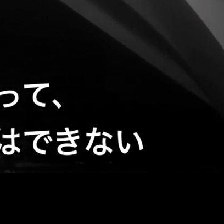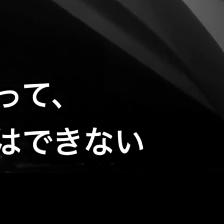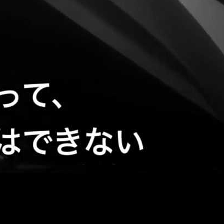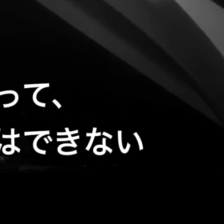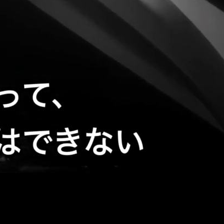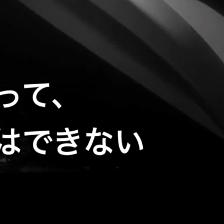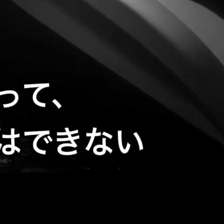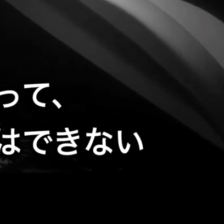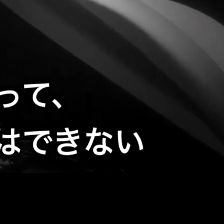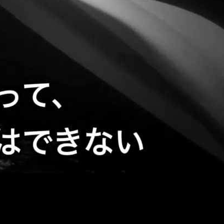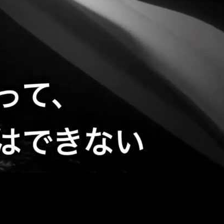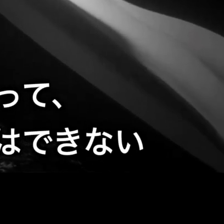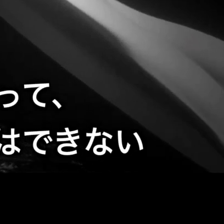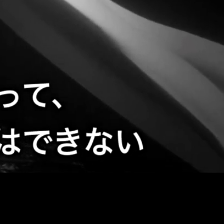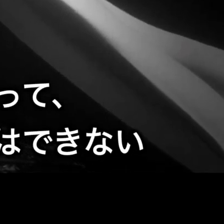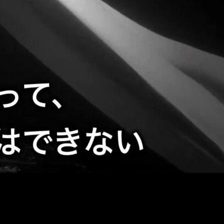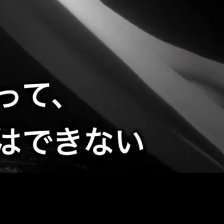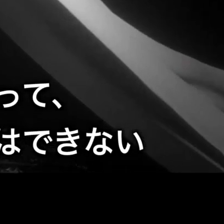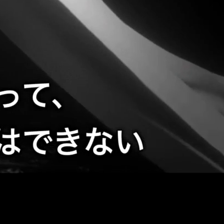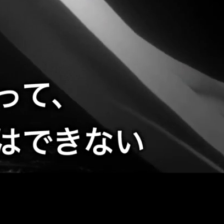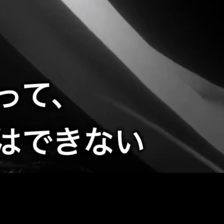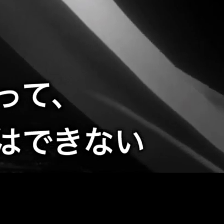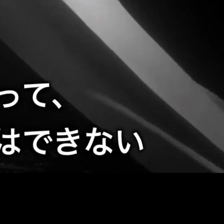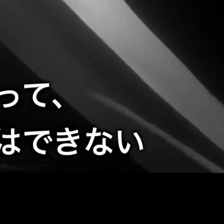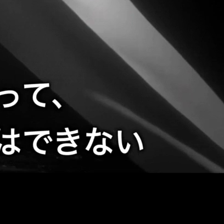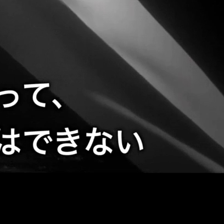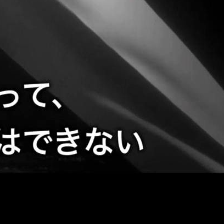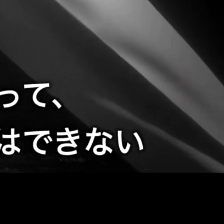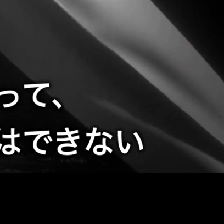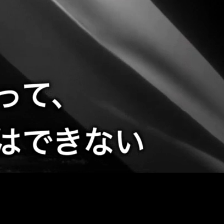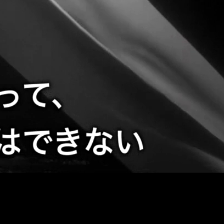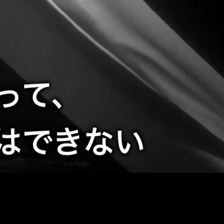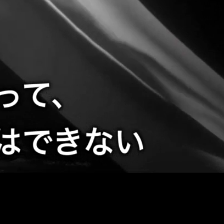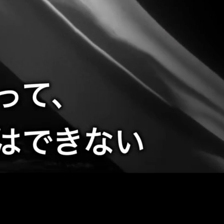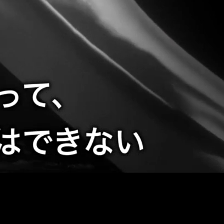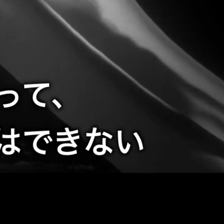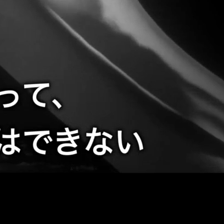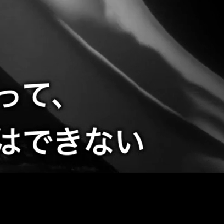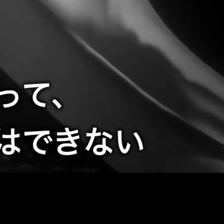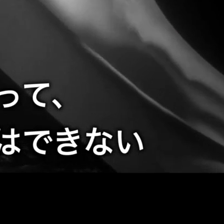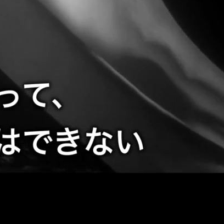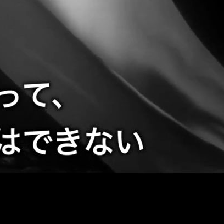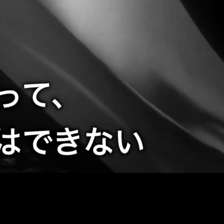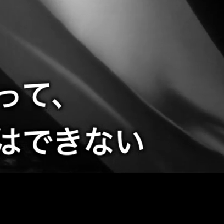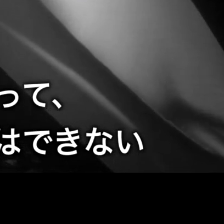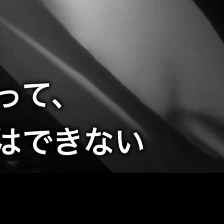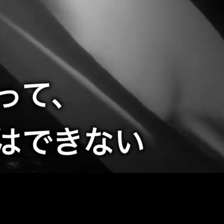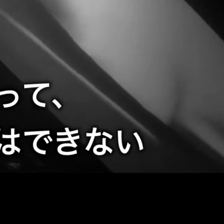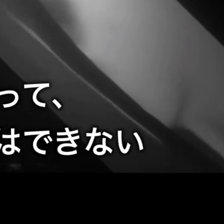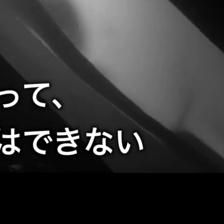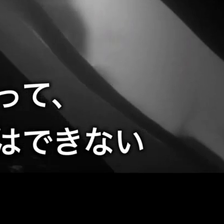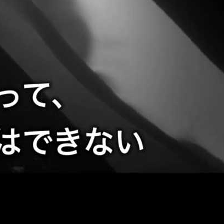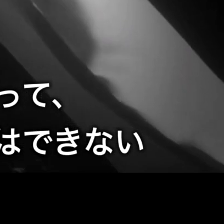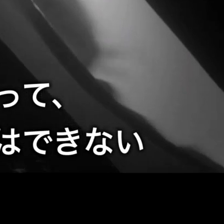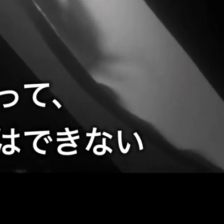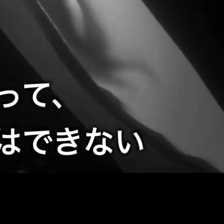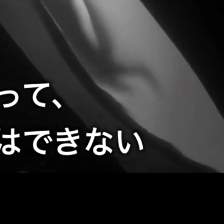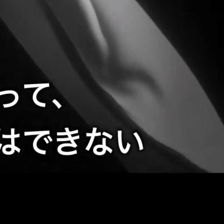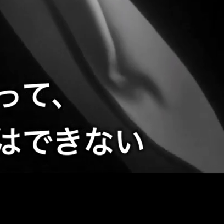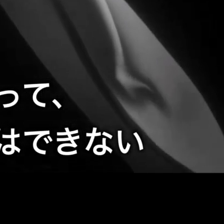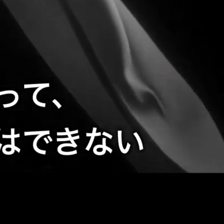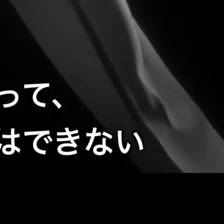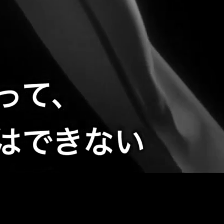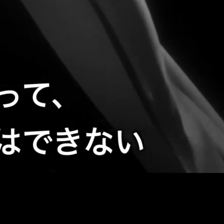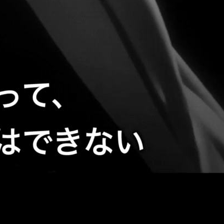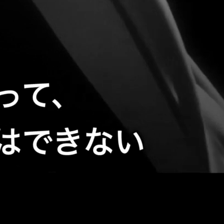No other king could vanquish the warhorse or silence the warrior's rage while riding the lowly